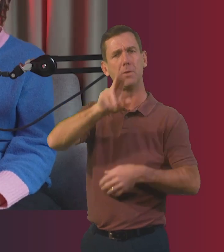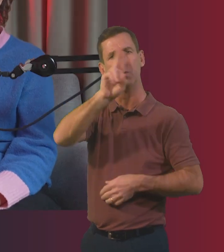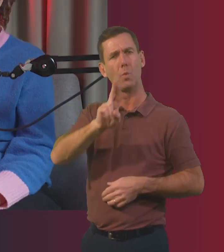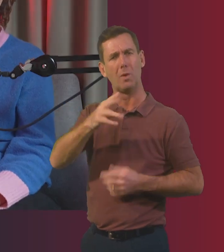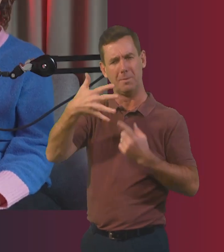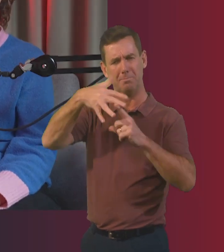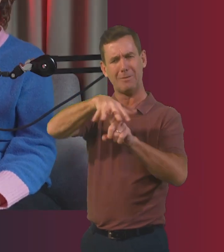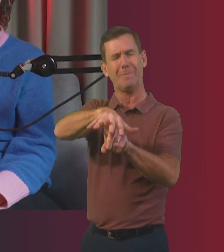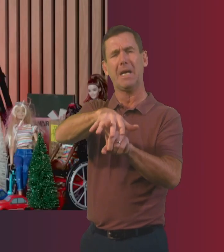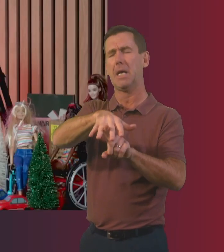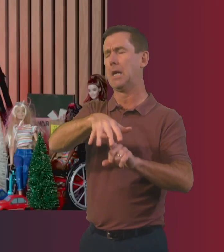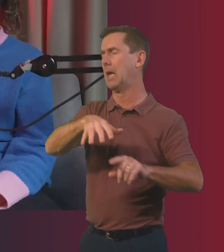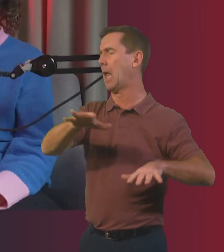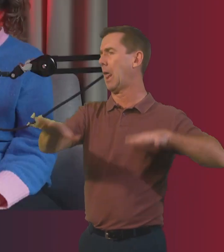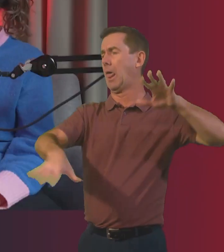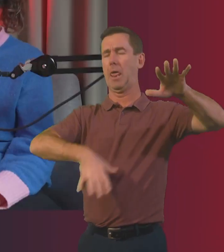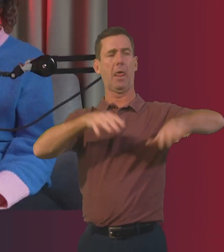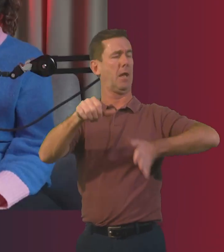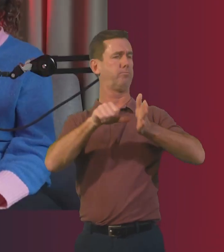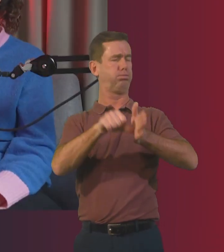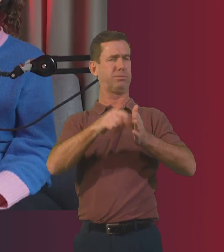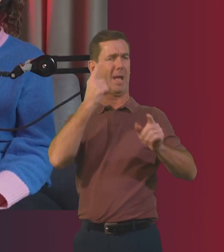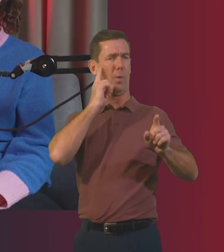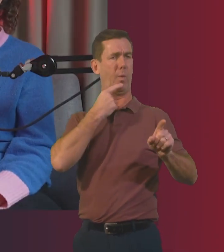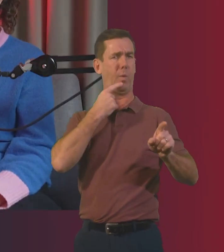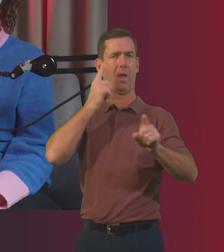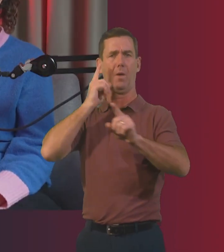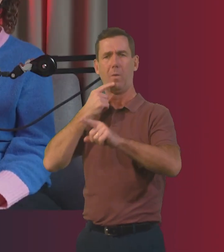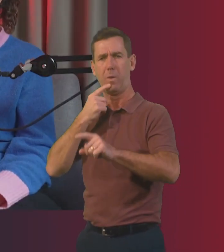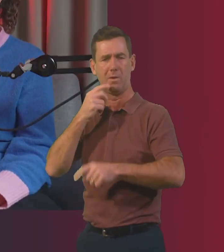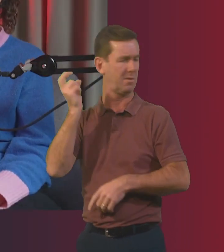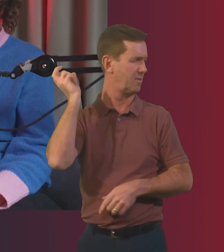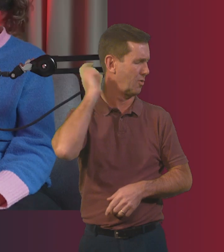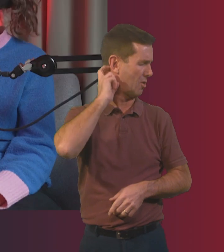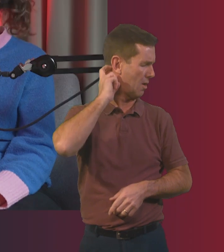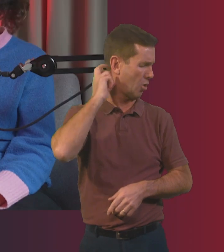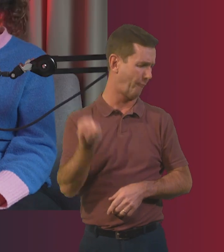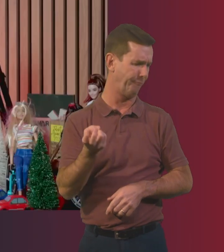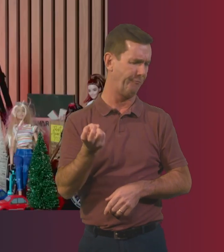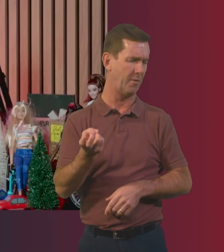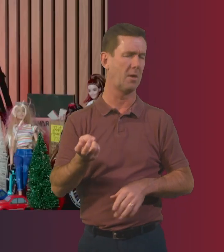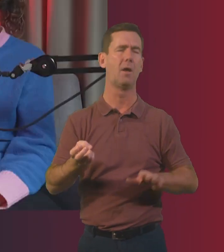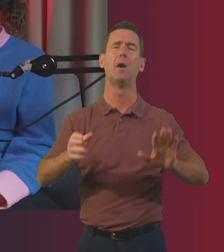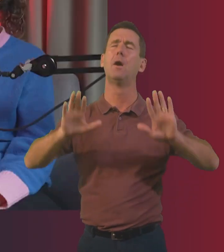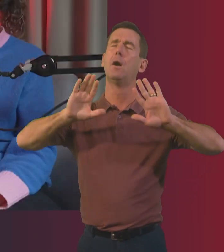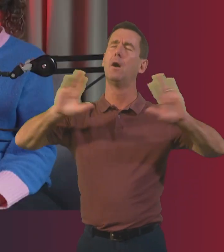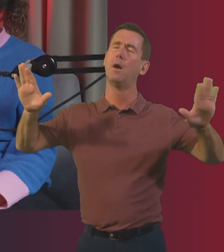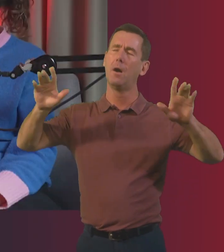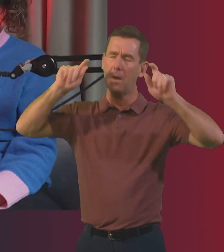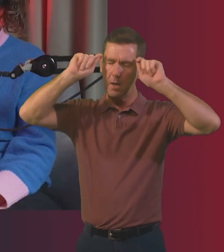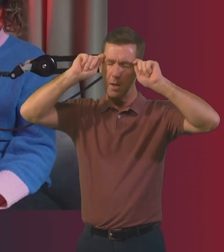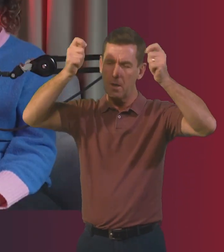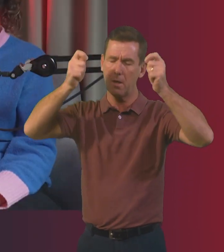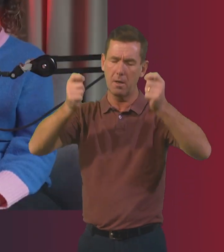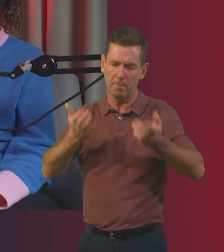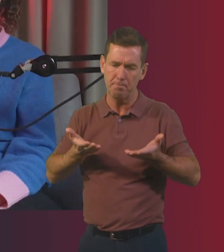hearing-wise with friends. And I would come home and I would be so tired. I'd take my cochlear implant off and I would just bake. And it just